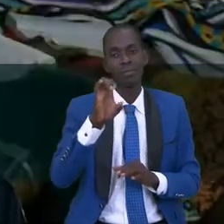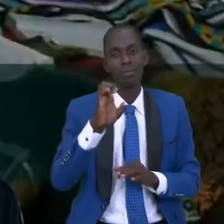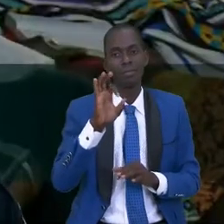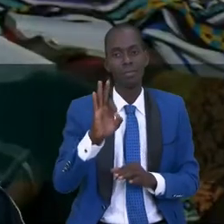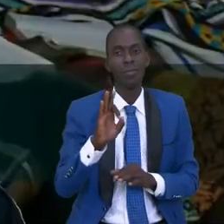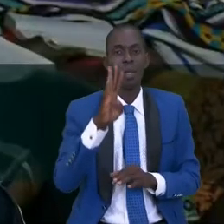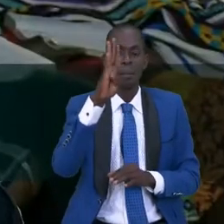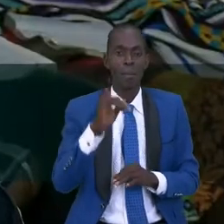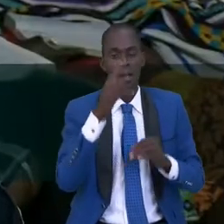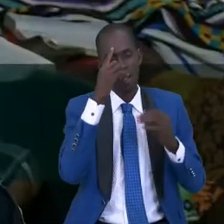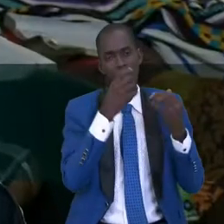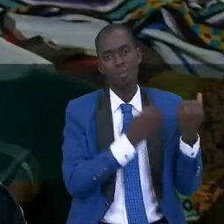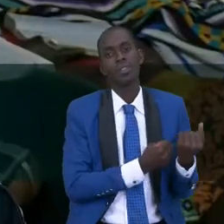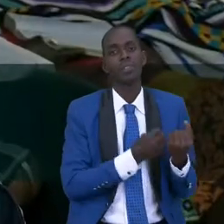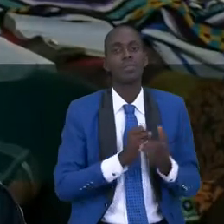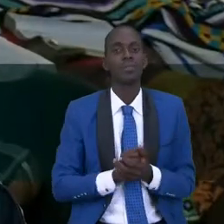Fulfillment.